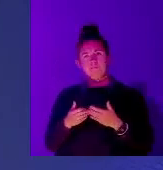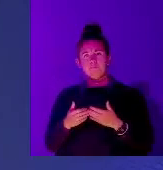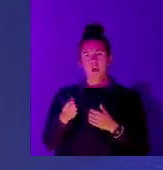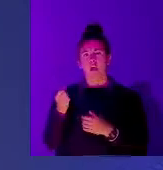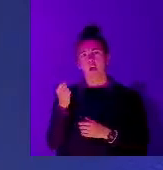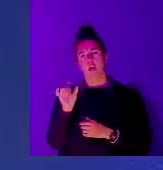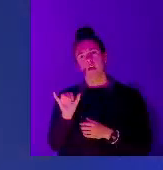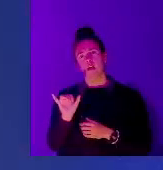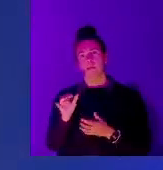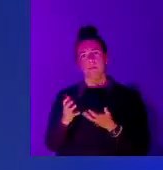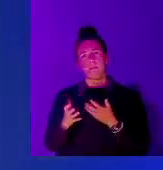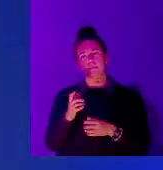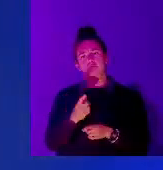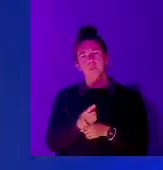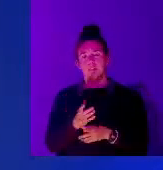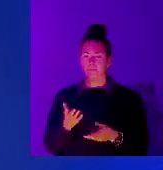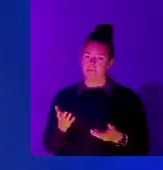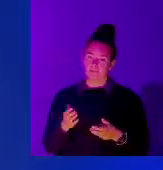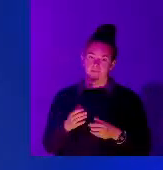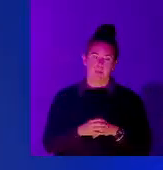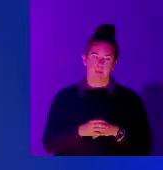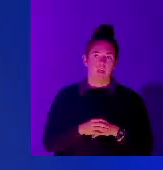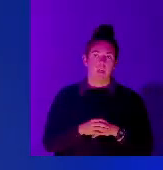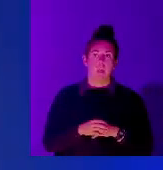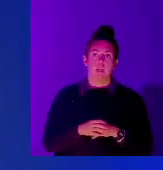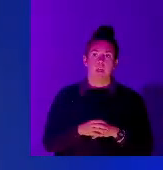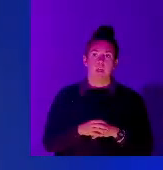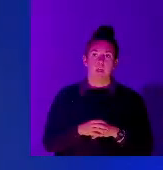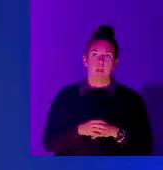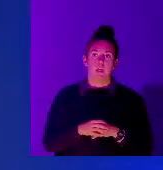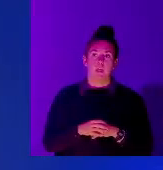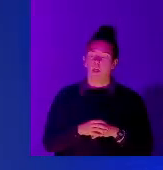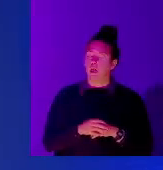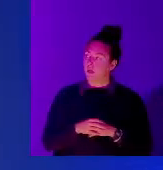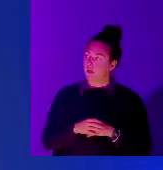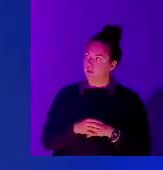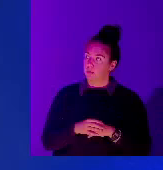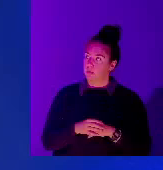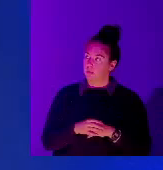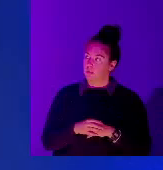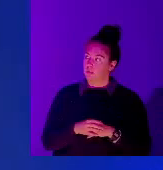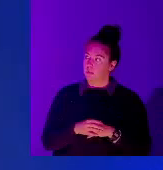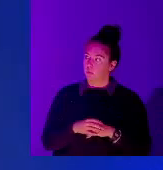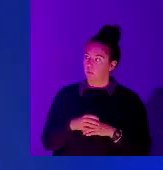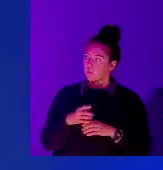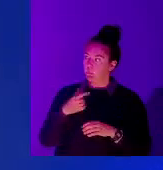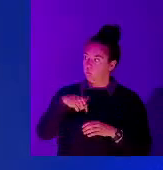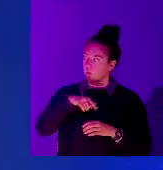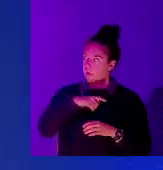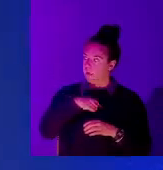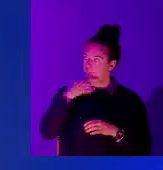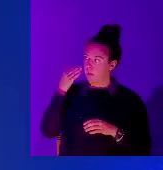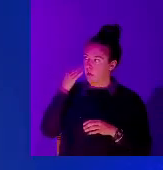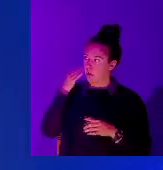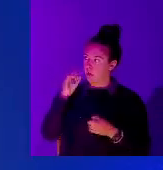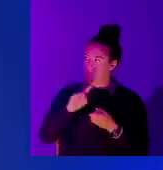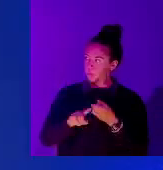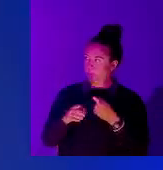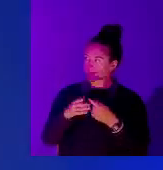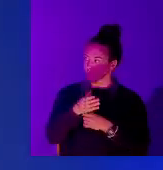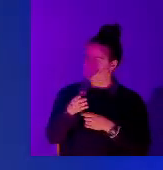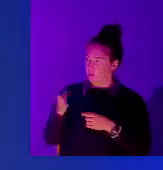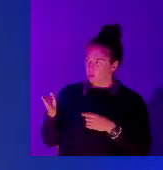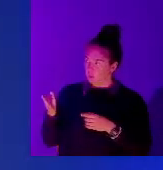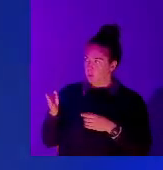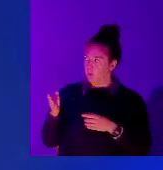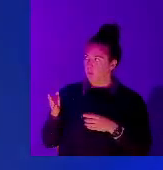When we made known unto you the power and coming of our Lord Jesus Christ, but were eyewitnesses of his majesty, for